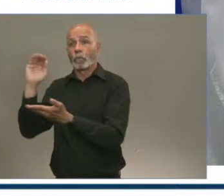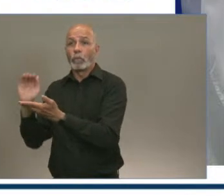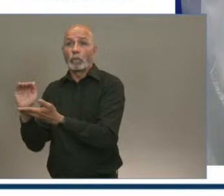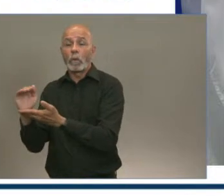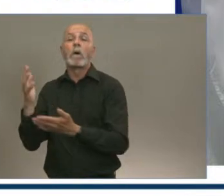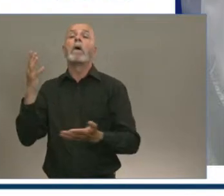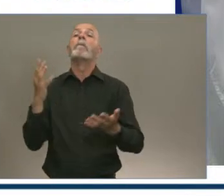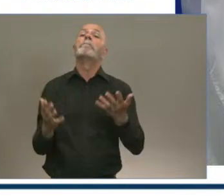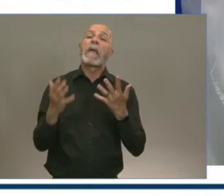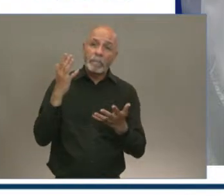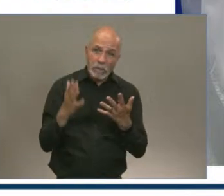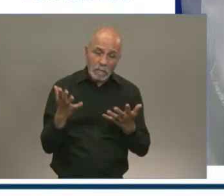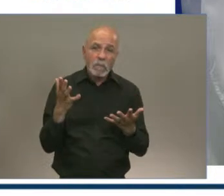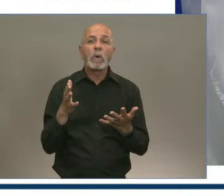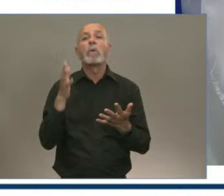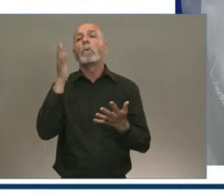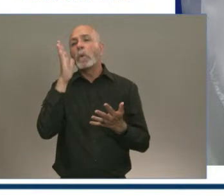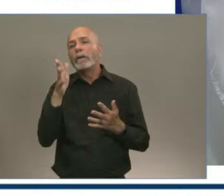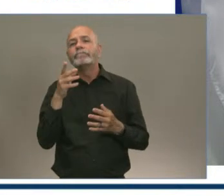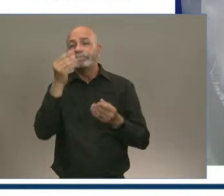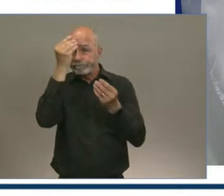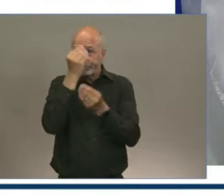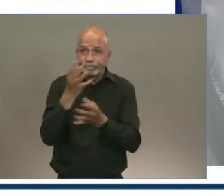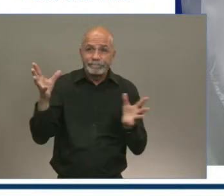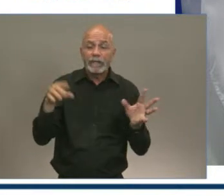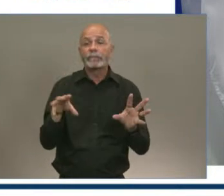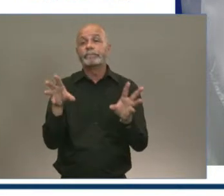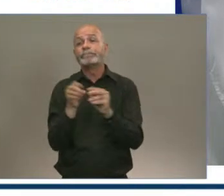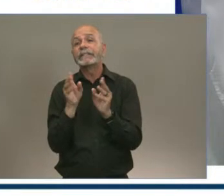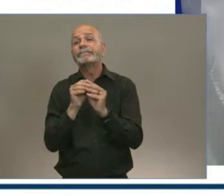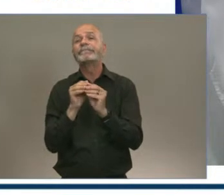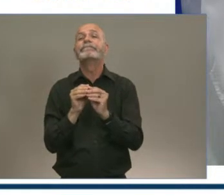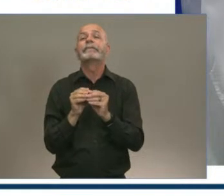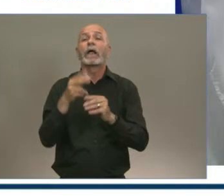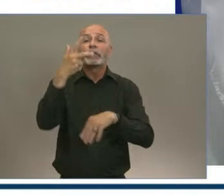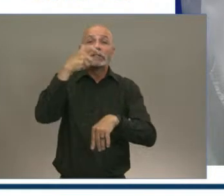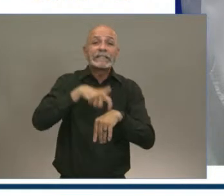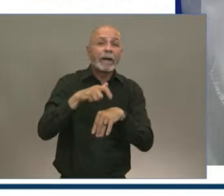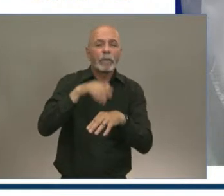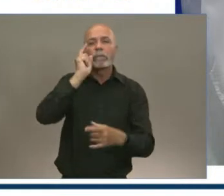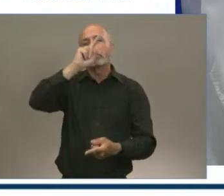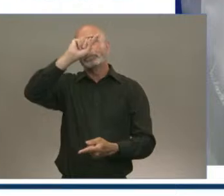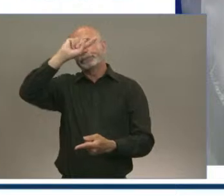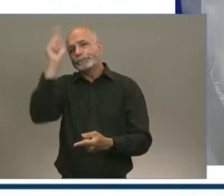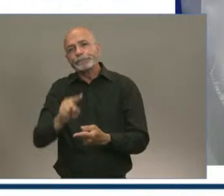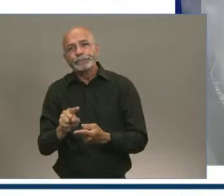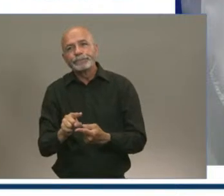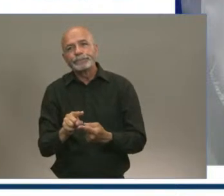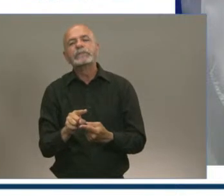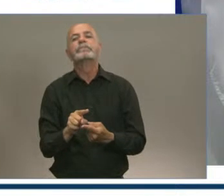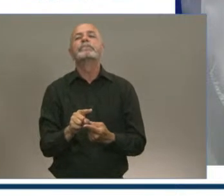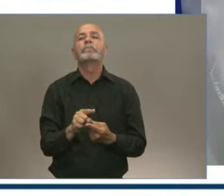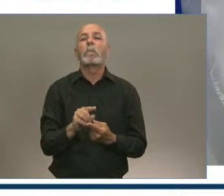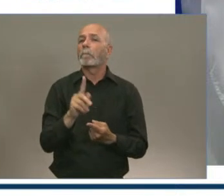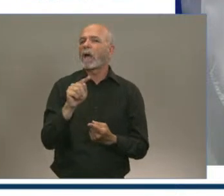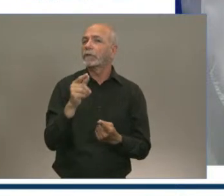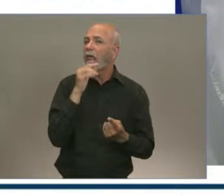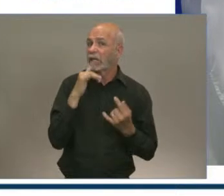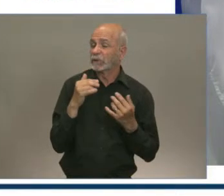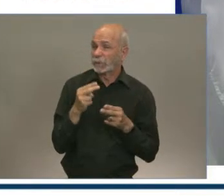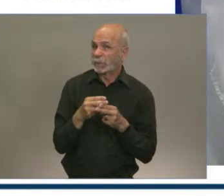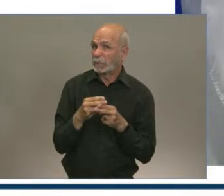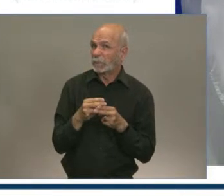report probably less than 3 times a week. I don't think we're getting to a place anytime soon where we're not having any cases